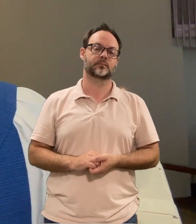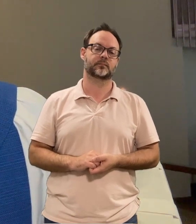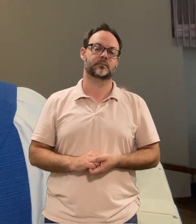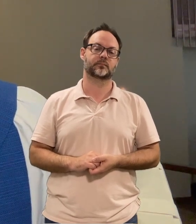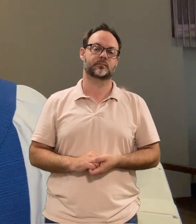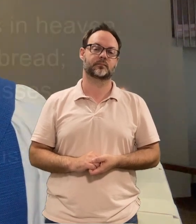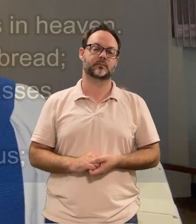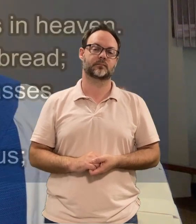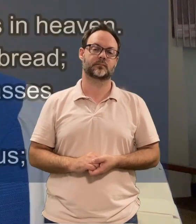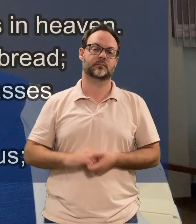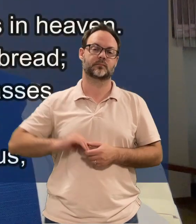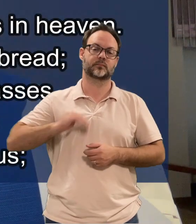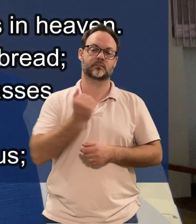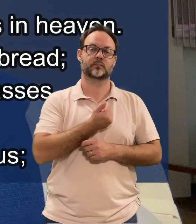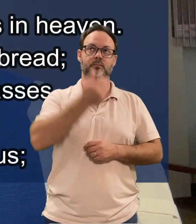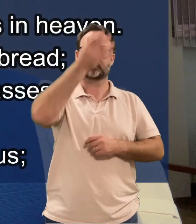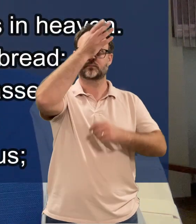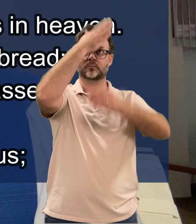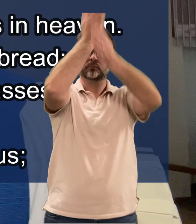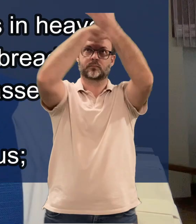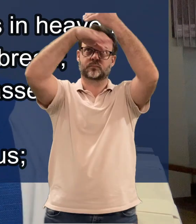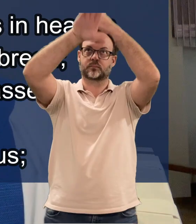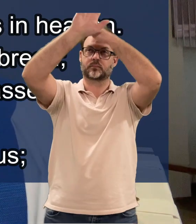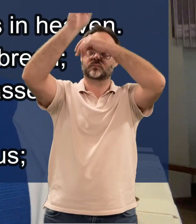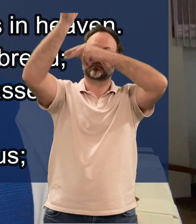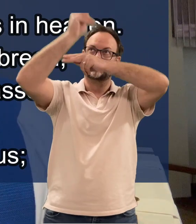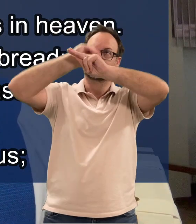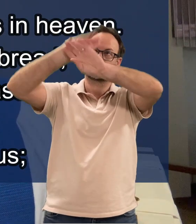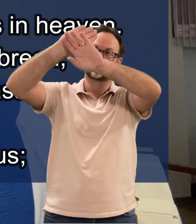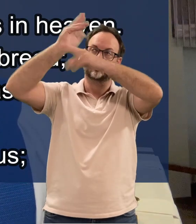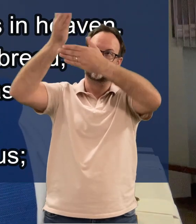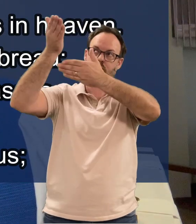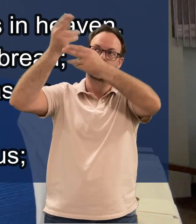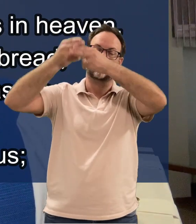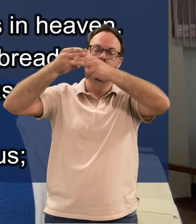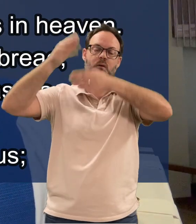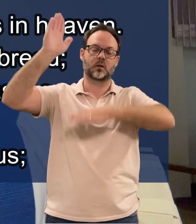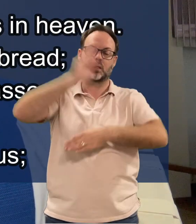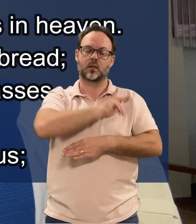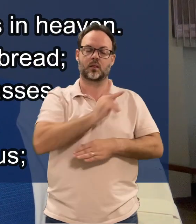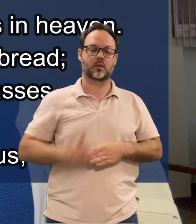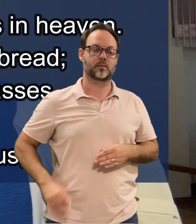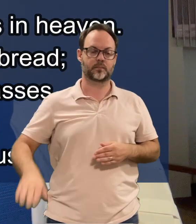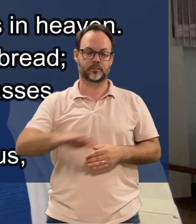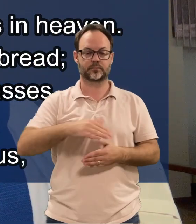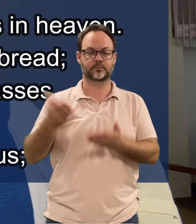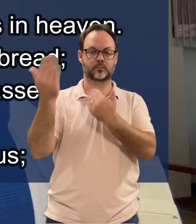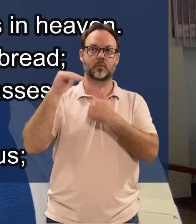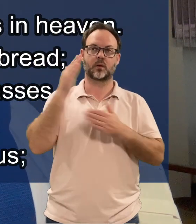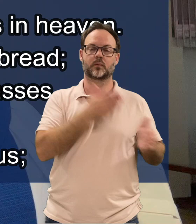And we join together in the Lord's Prayer. Our Father, who art in heaven, hallowed be thy